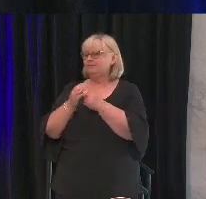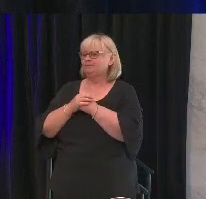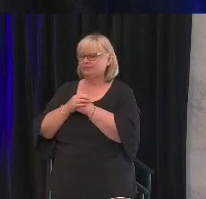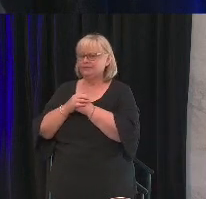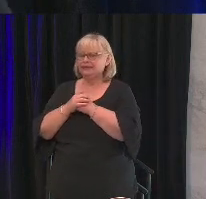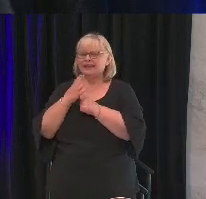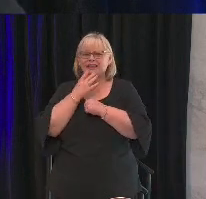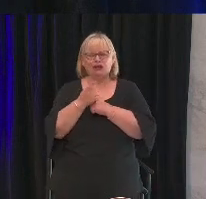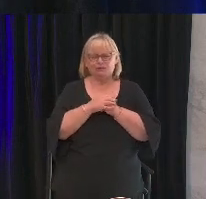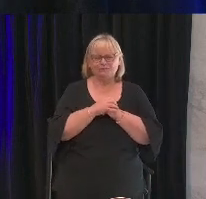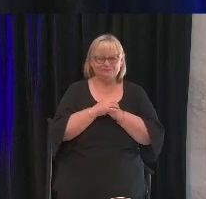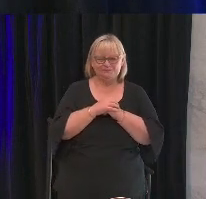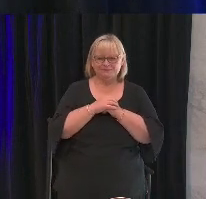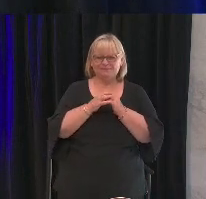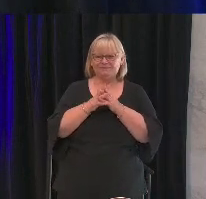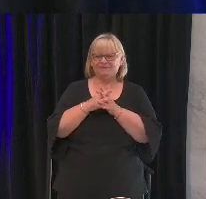Thank you, everybody.